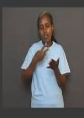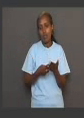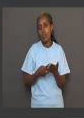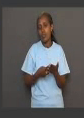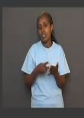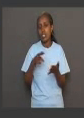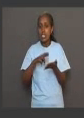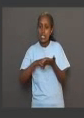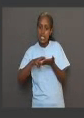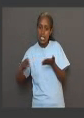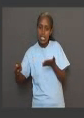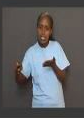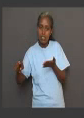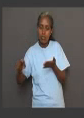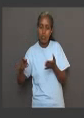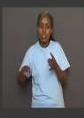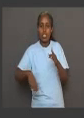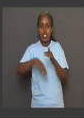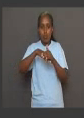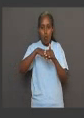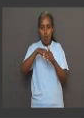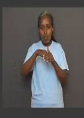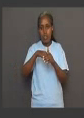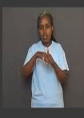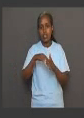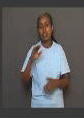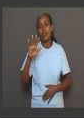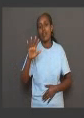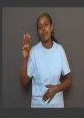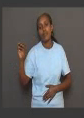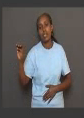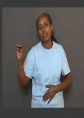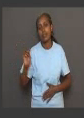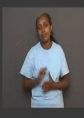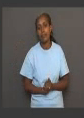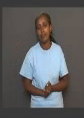radius of the rim of the bowl is 5 meters.